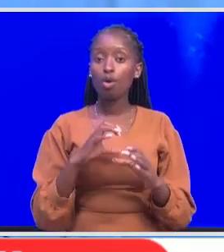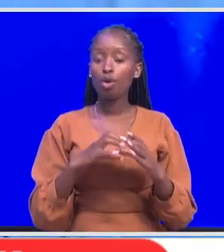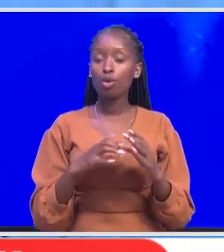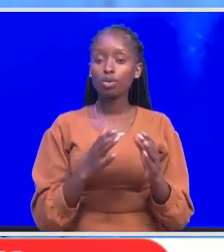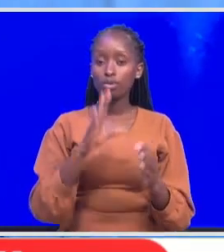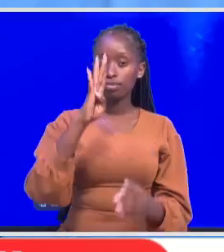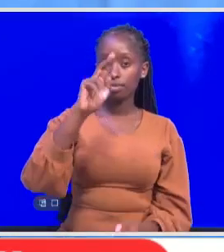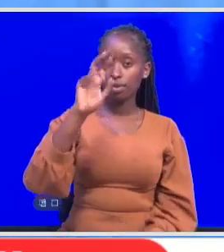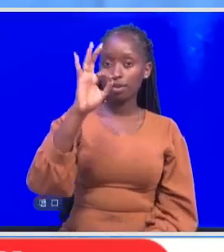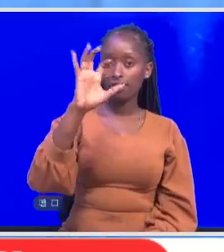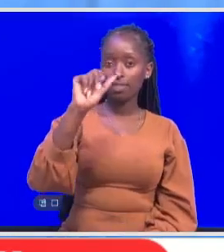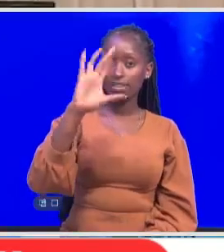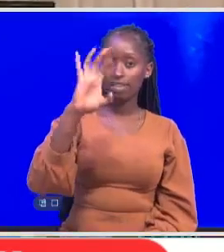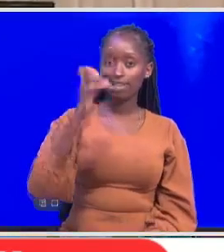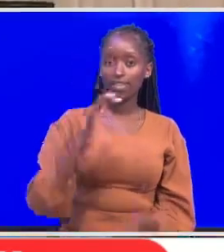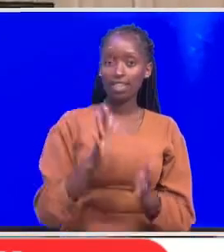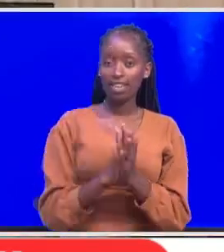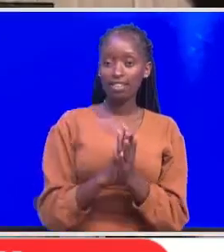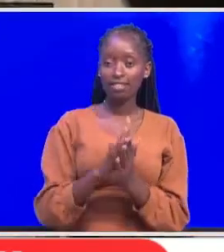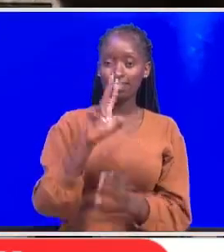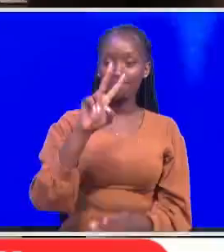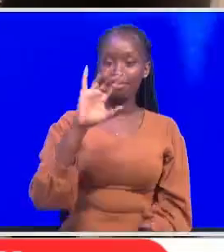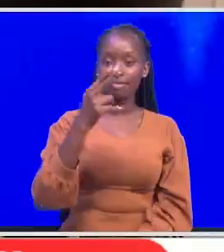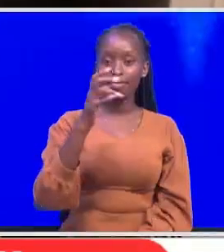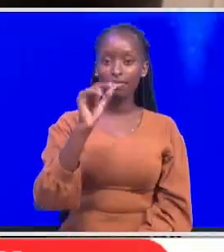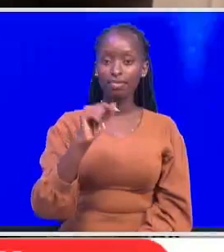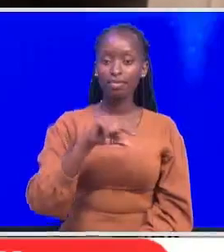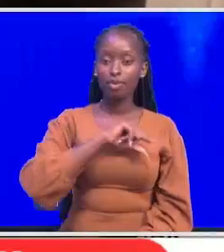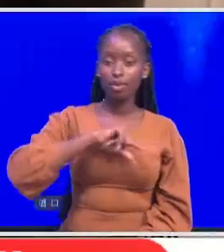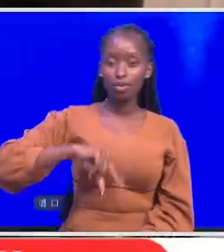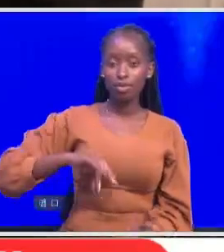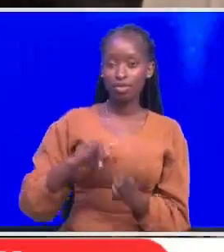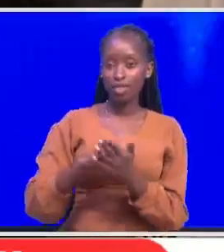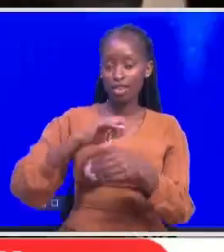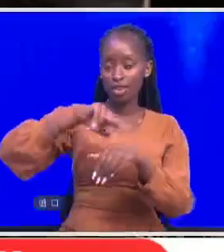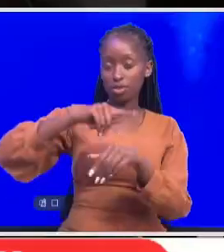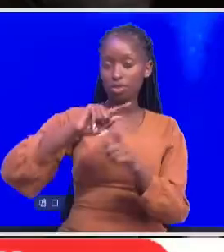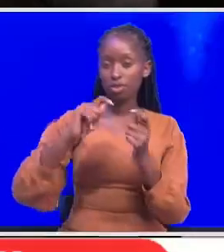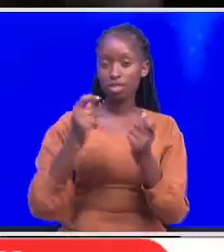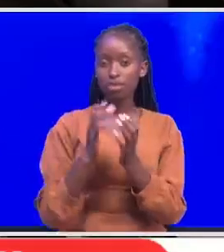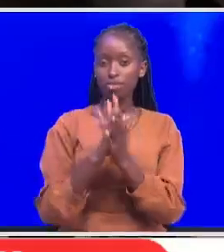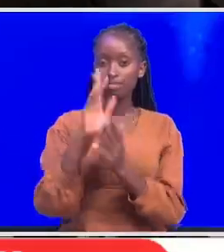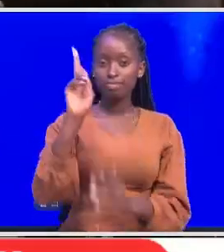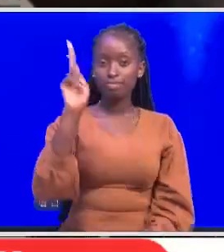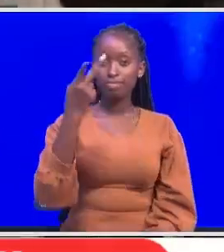na Vihiga Queens, na Kevin Wambua wa timu ya taifa ya Kenya Shujaa.